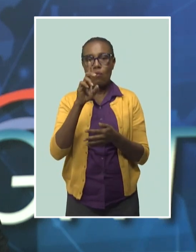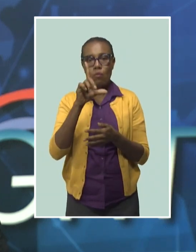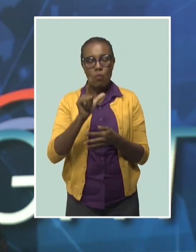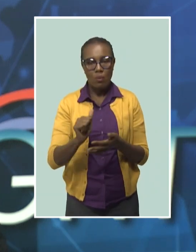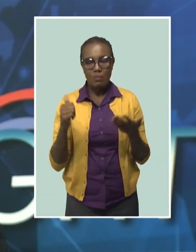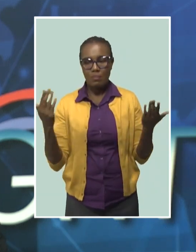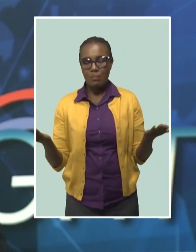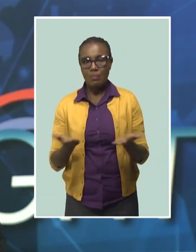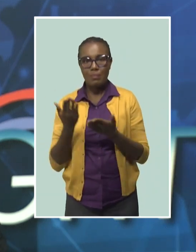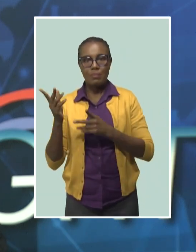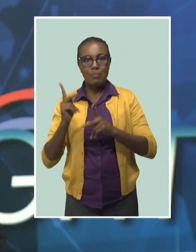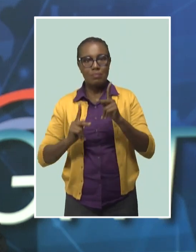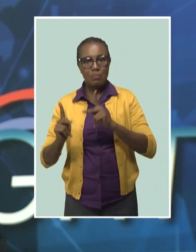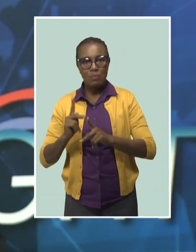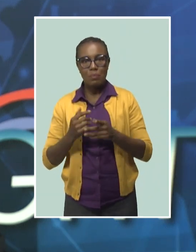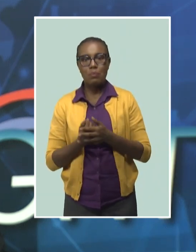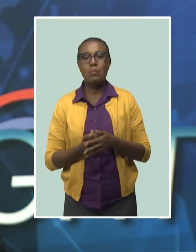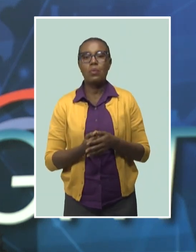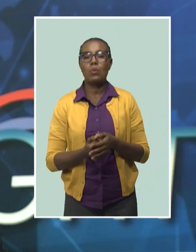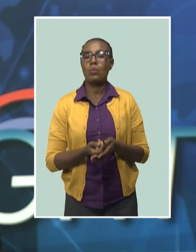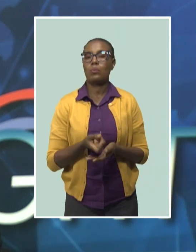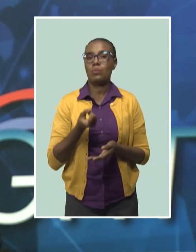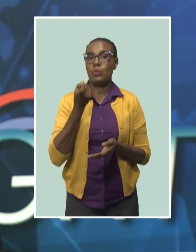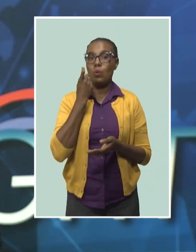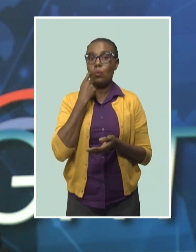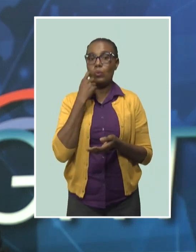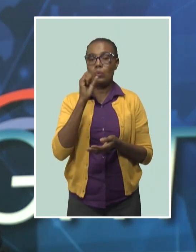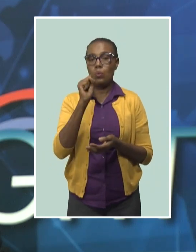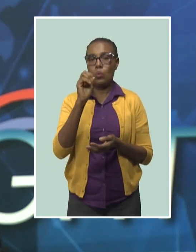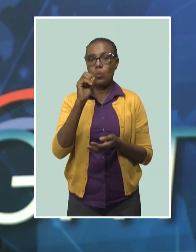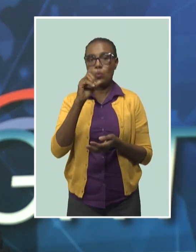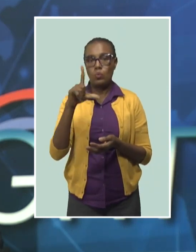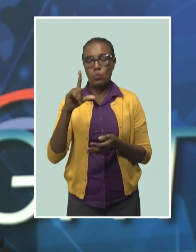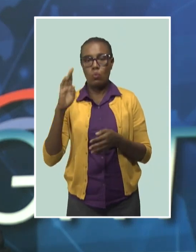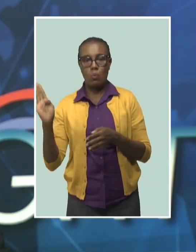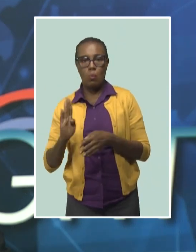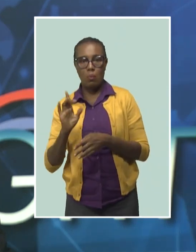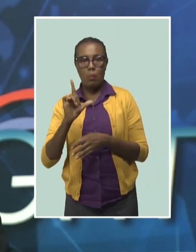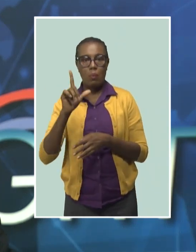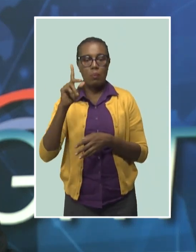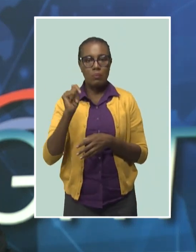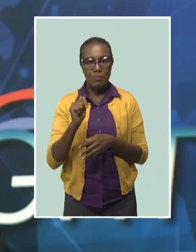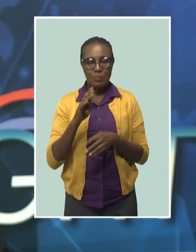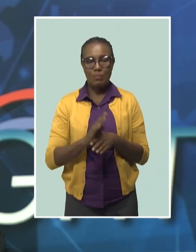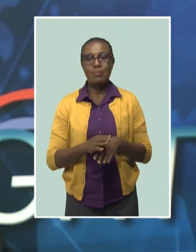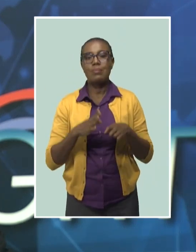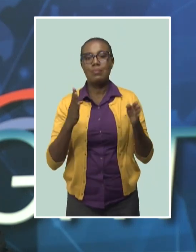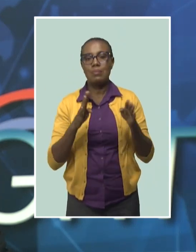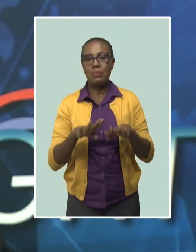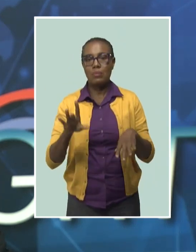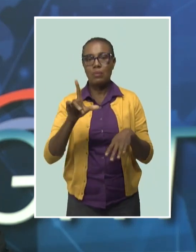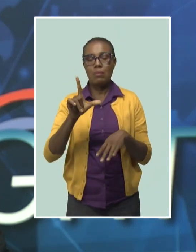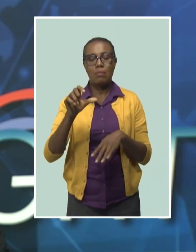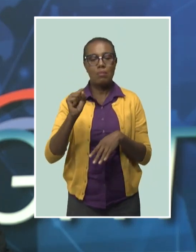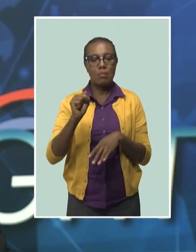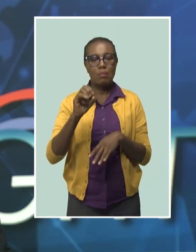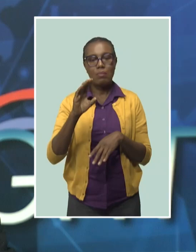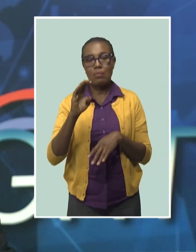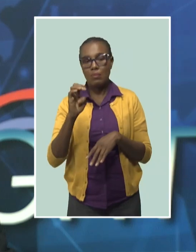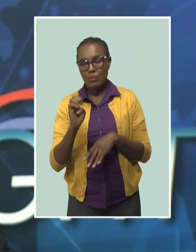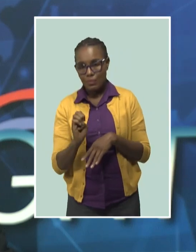Barbadian motorists. It was unveiled by petroleum company Sol Barbados Limited at a ceremony at the Lloyd Erskine Sandiford